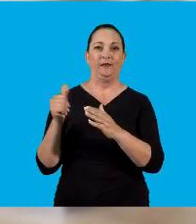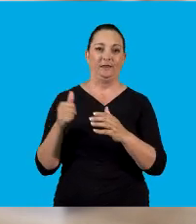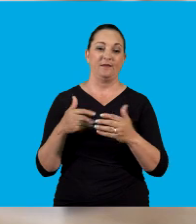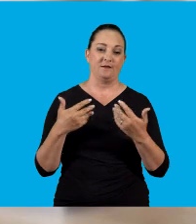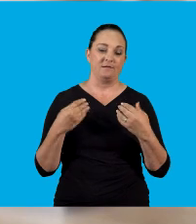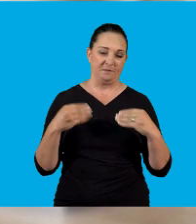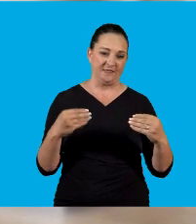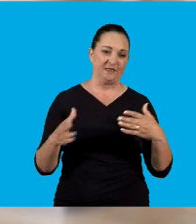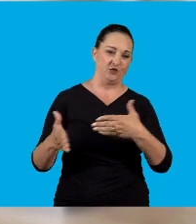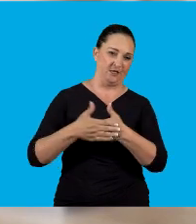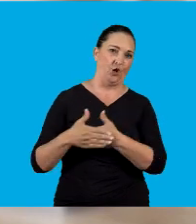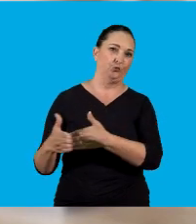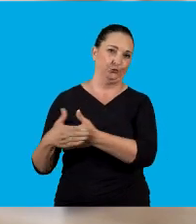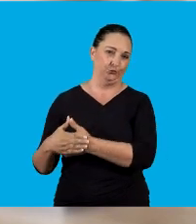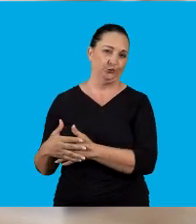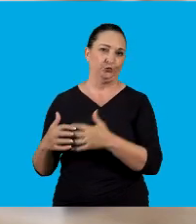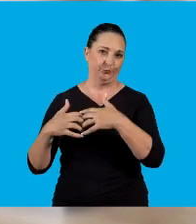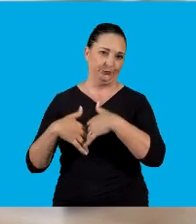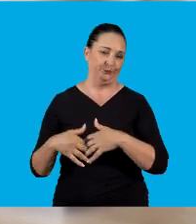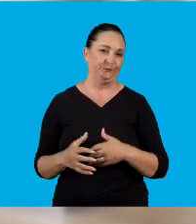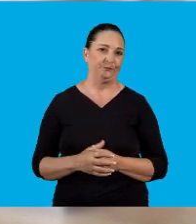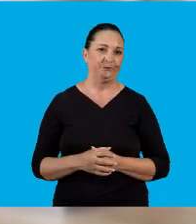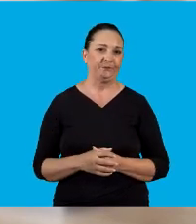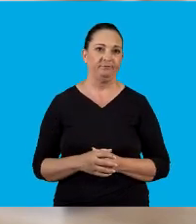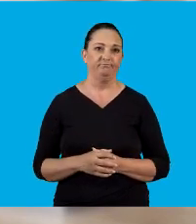that's the reason they end up shutting down.